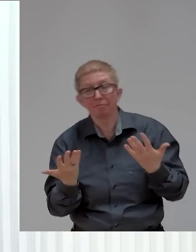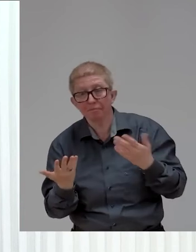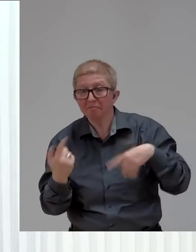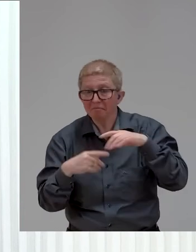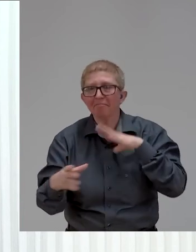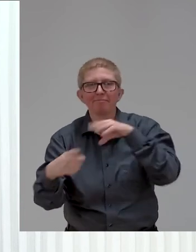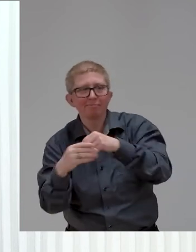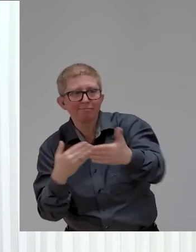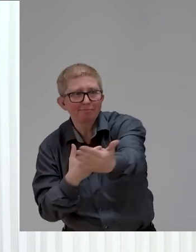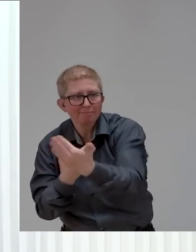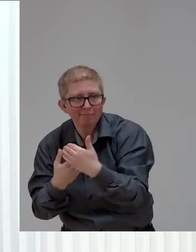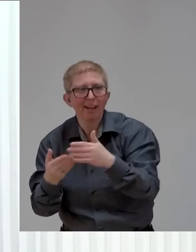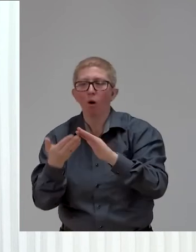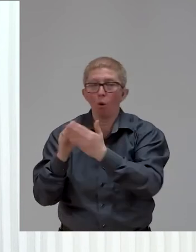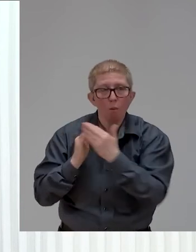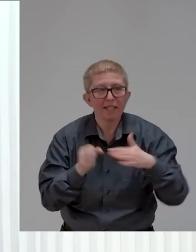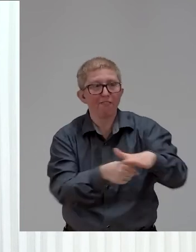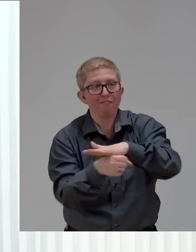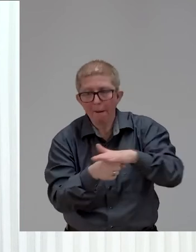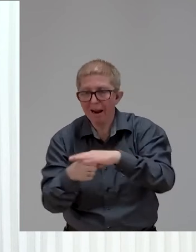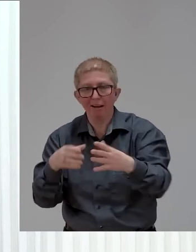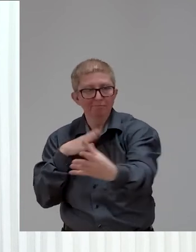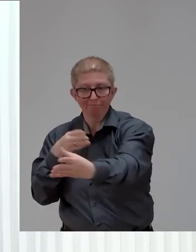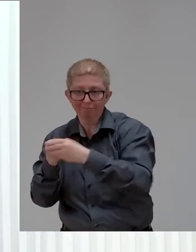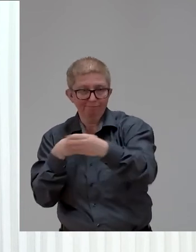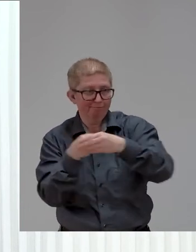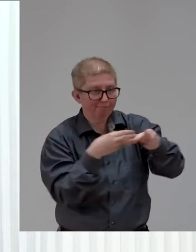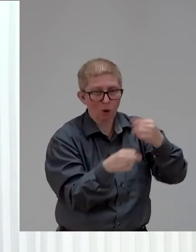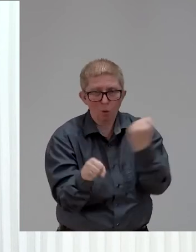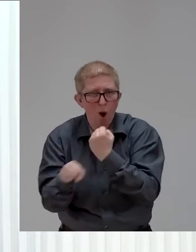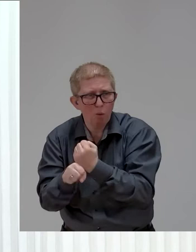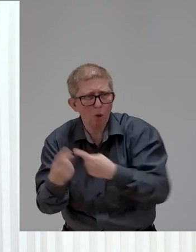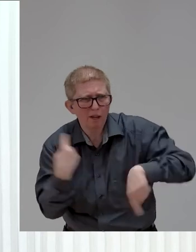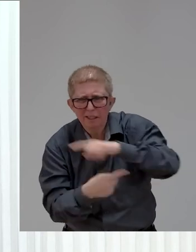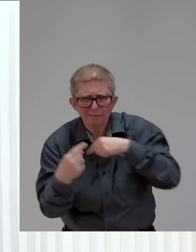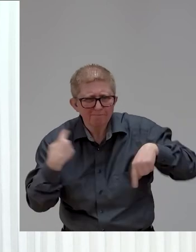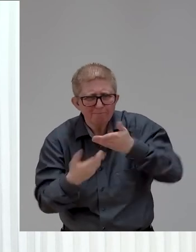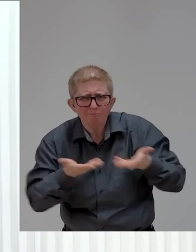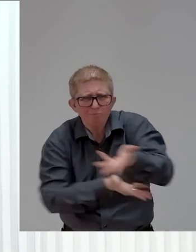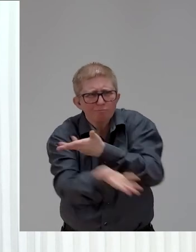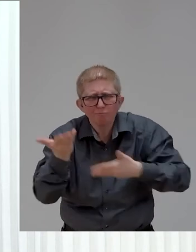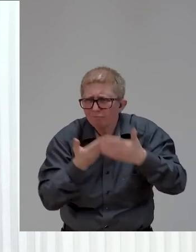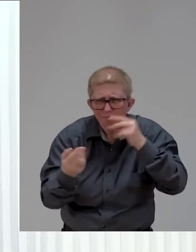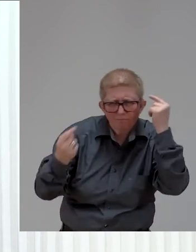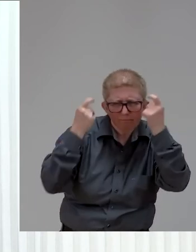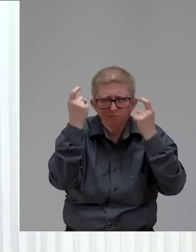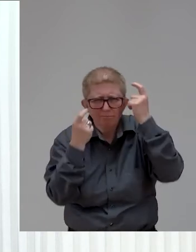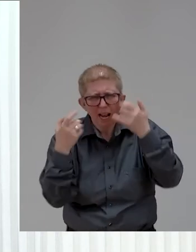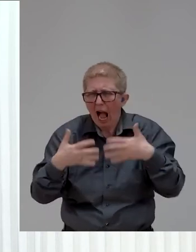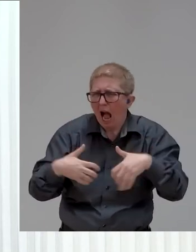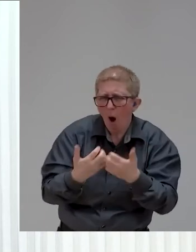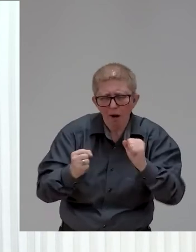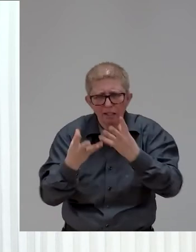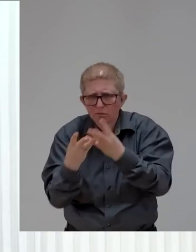developed greater understanding and we agreed on workable solutions. I brought this valuable experience to my new role at the UN